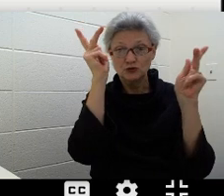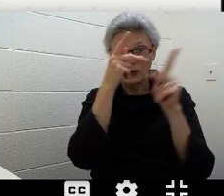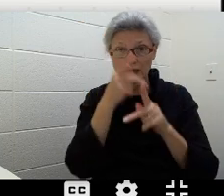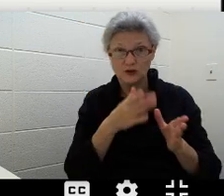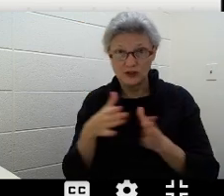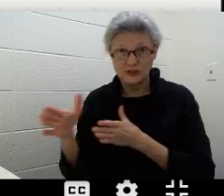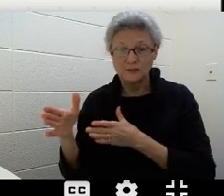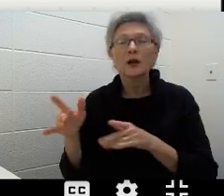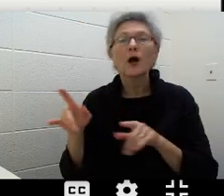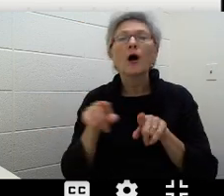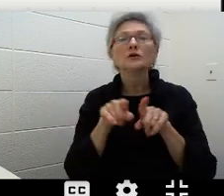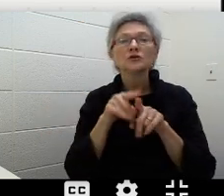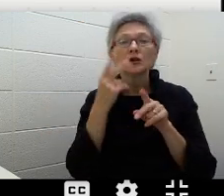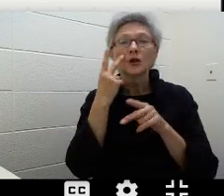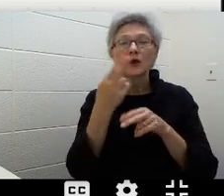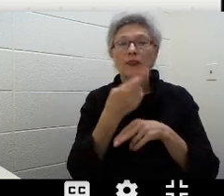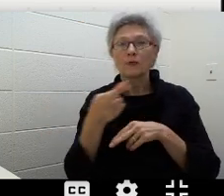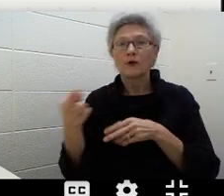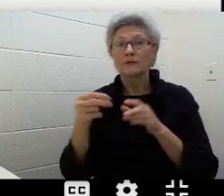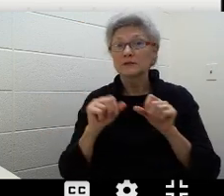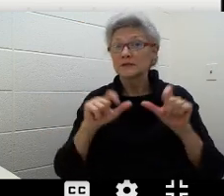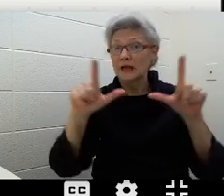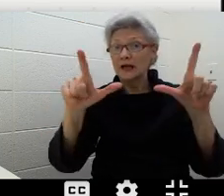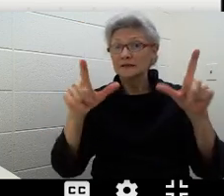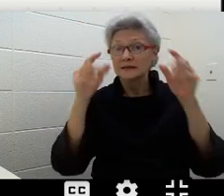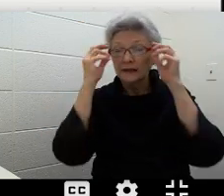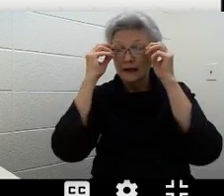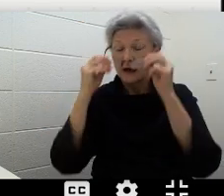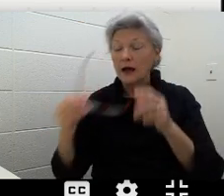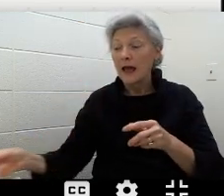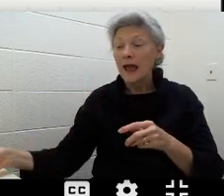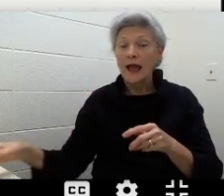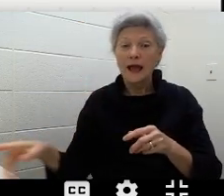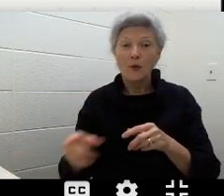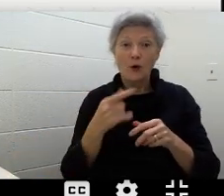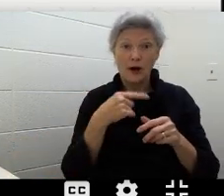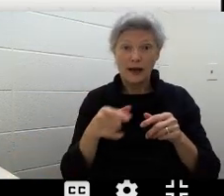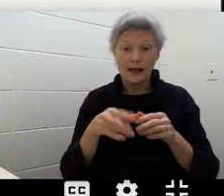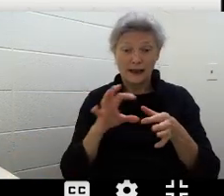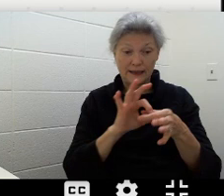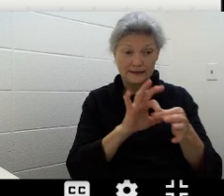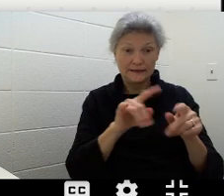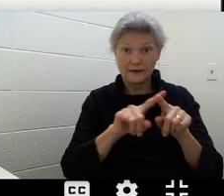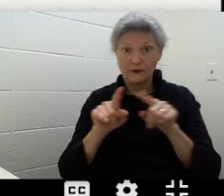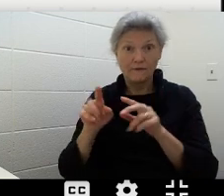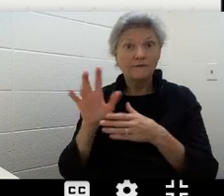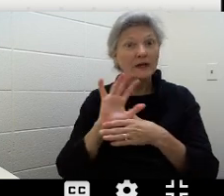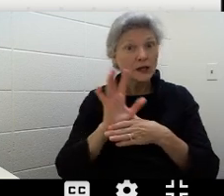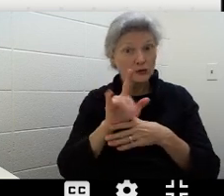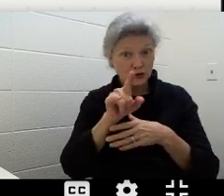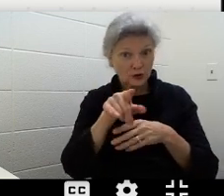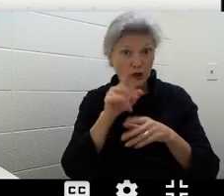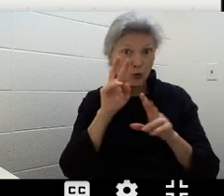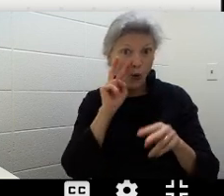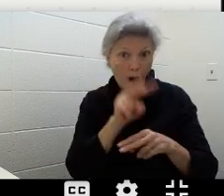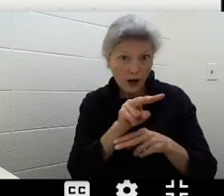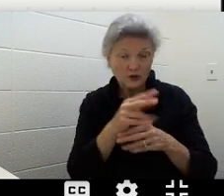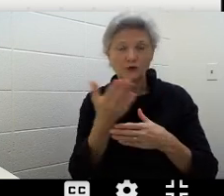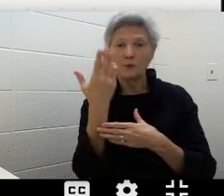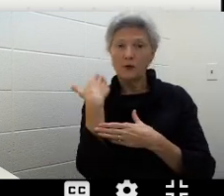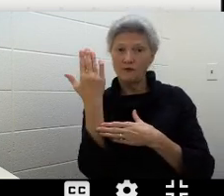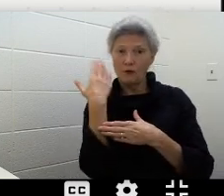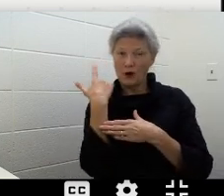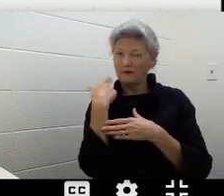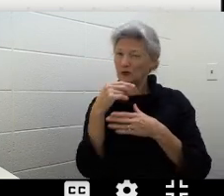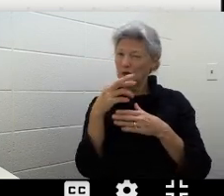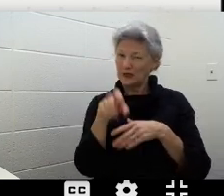can also look at the reference slide on this presentation where it links the different videos from previous lessons in case you need